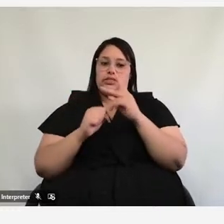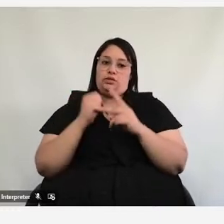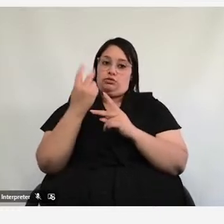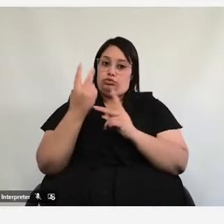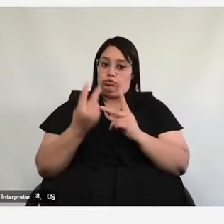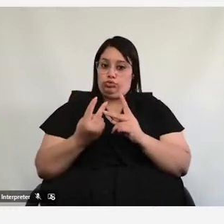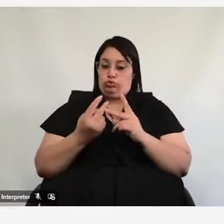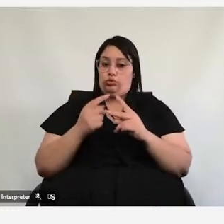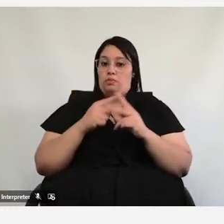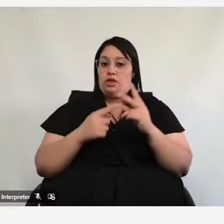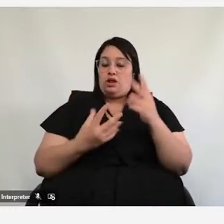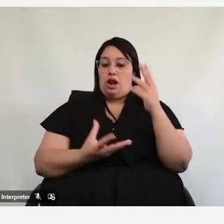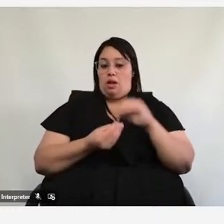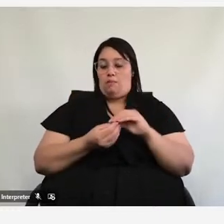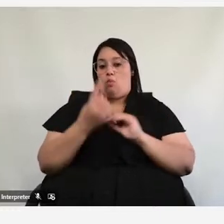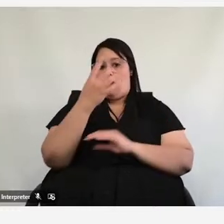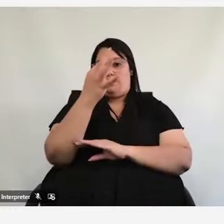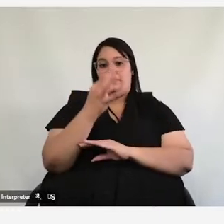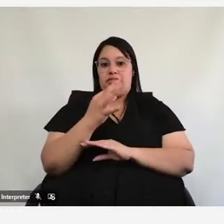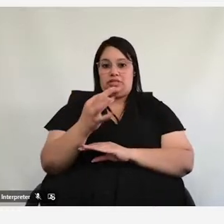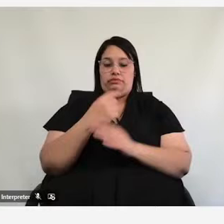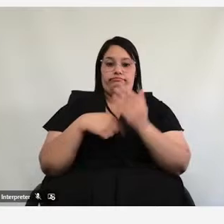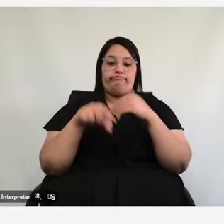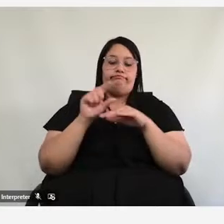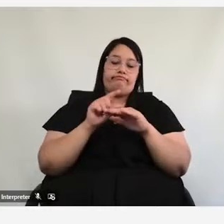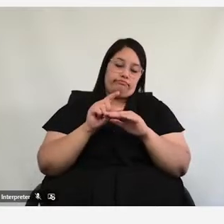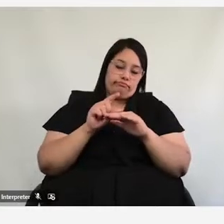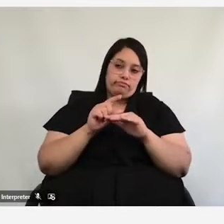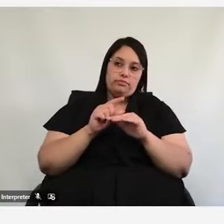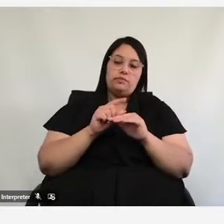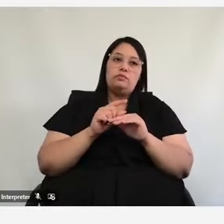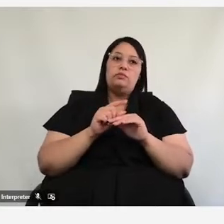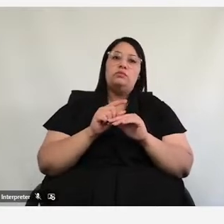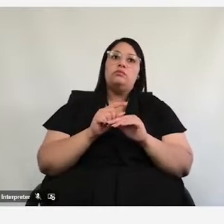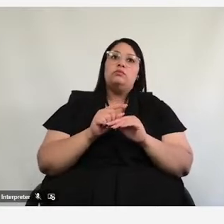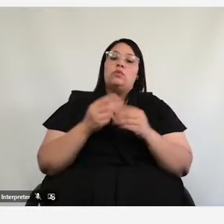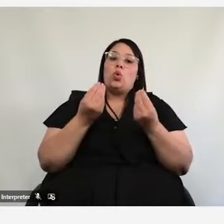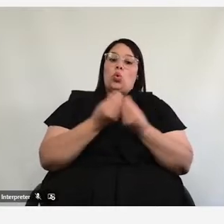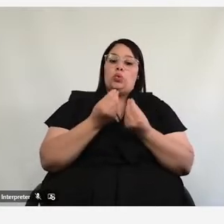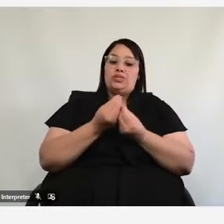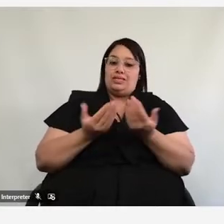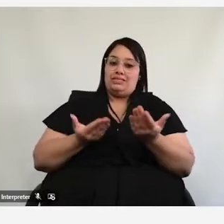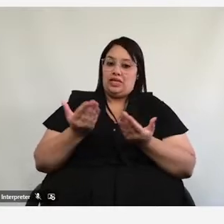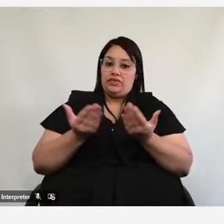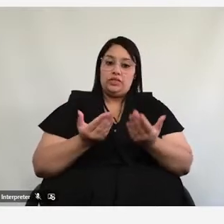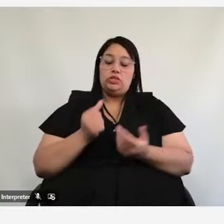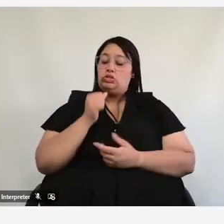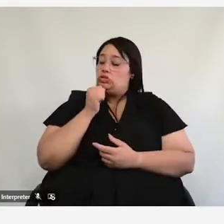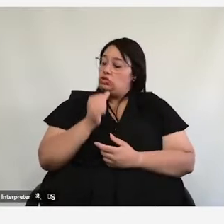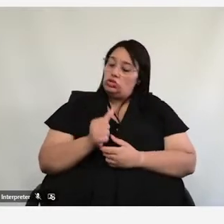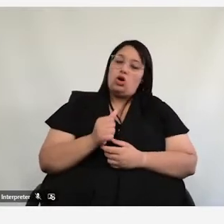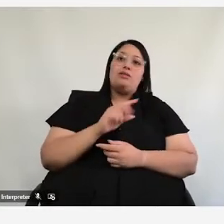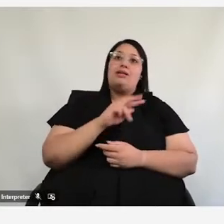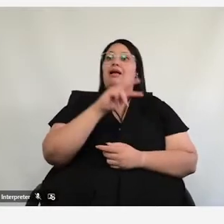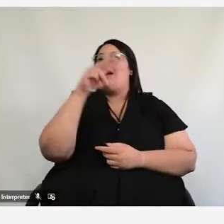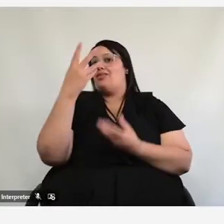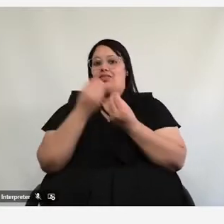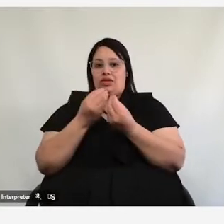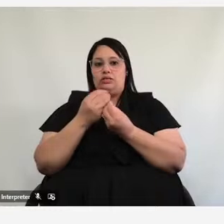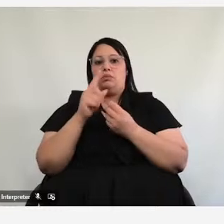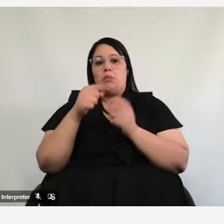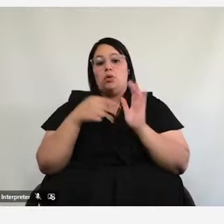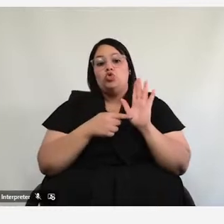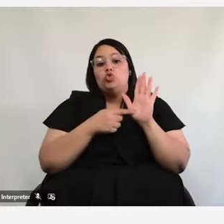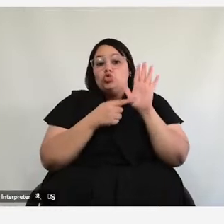That is essentially a 1% increase. Our goods and services, now I'm not talking about other things, I want to show you